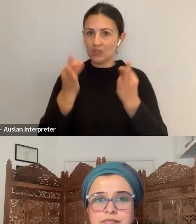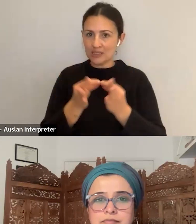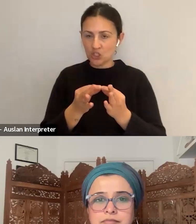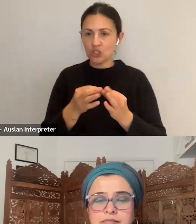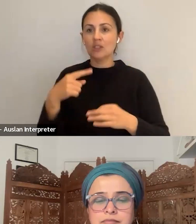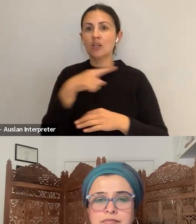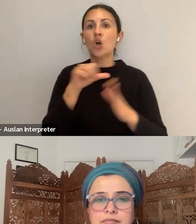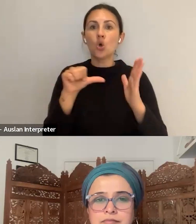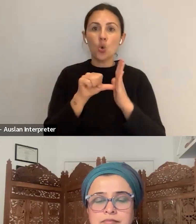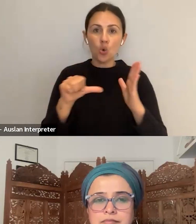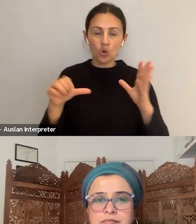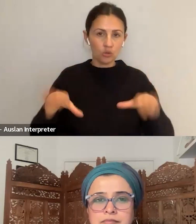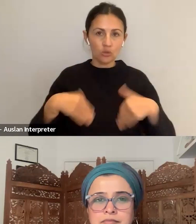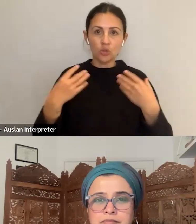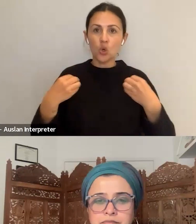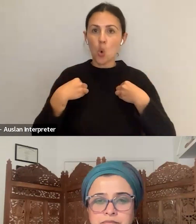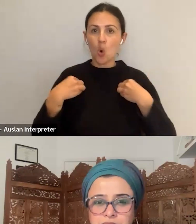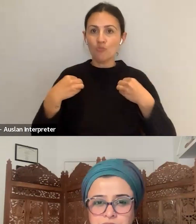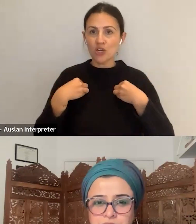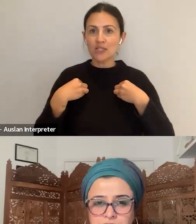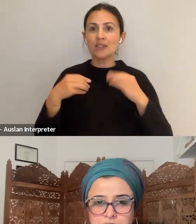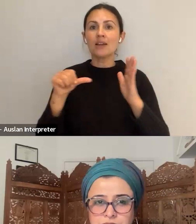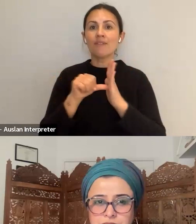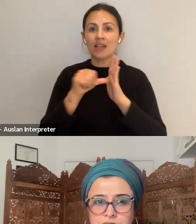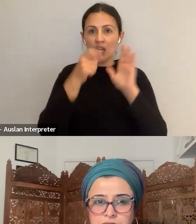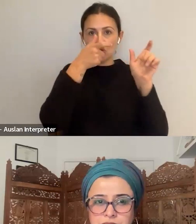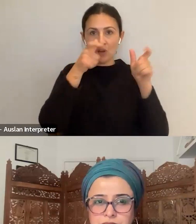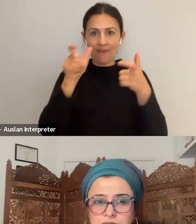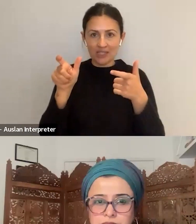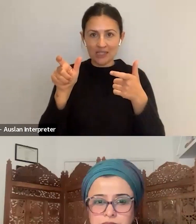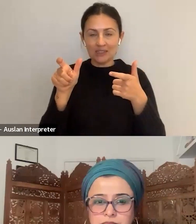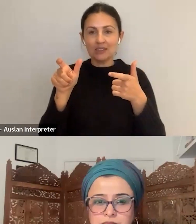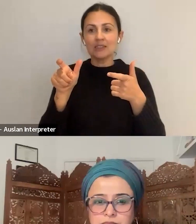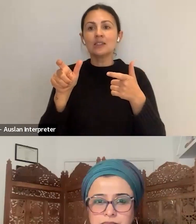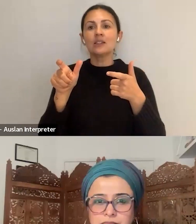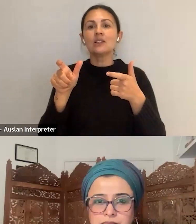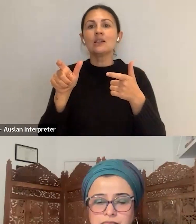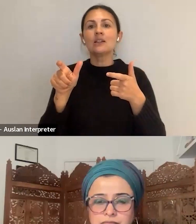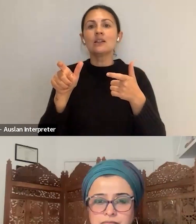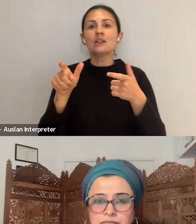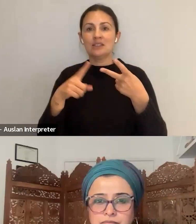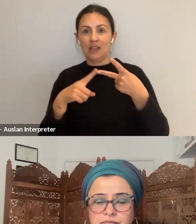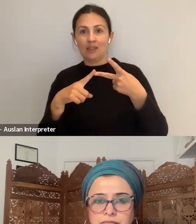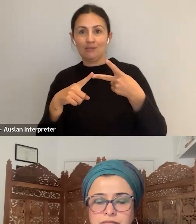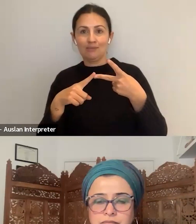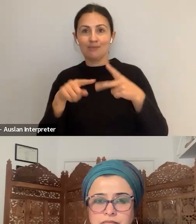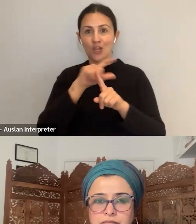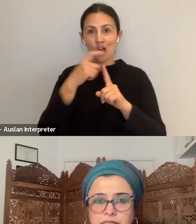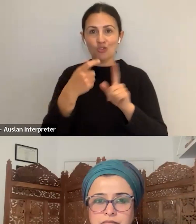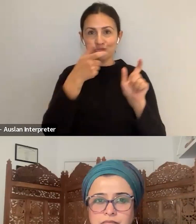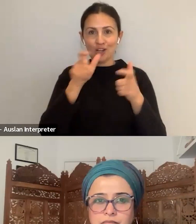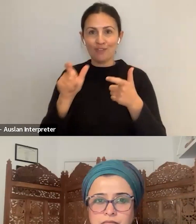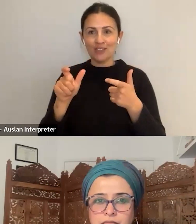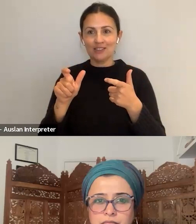governance are overarched by cultural governance is a real pleasure, because I front up, as